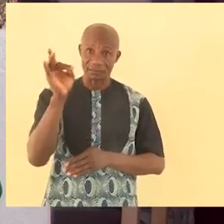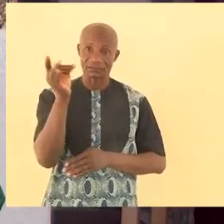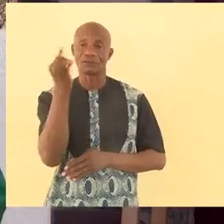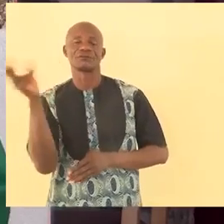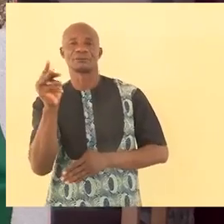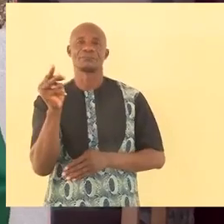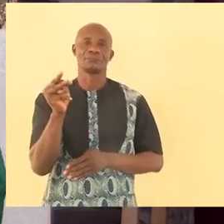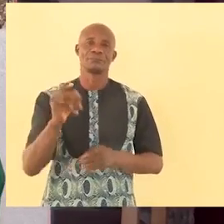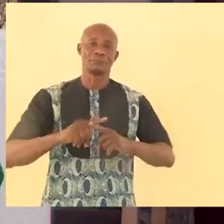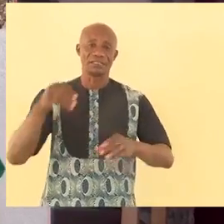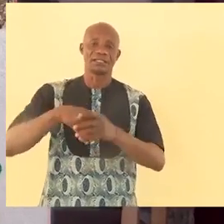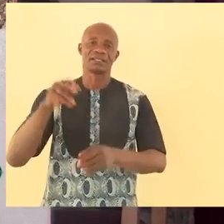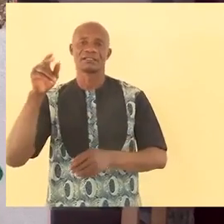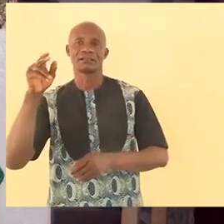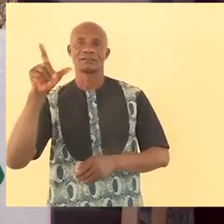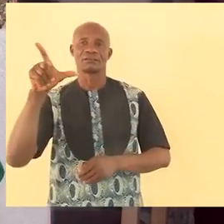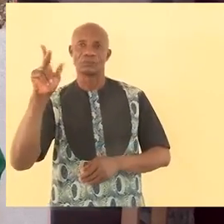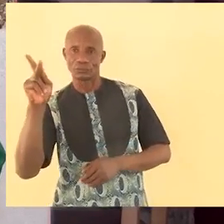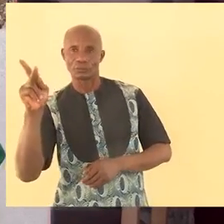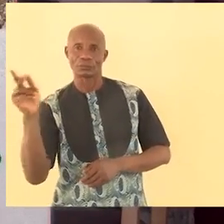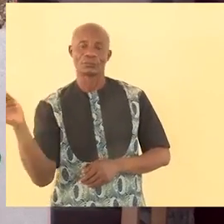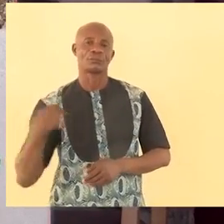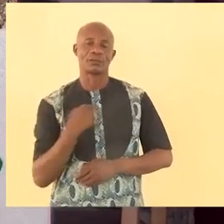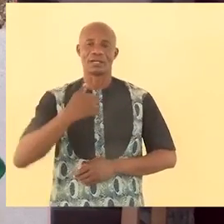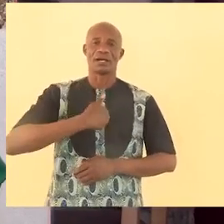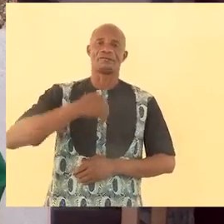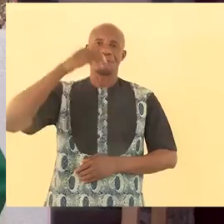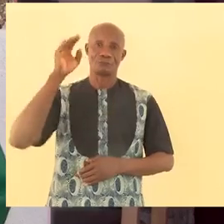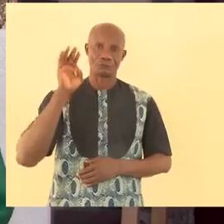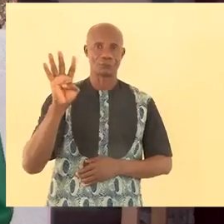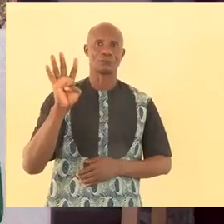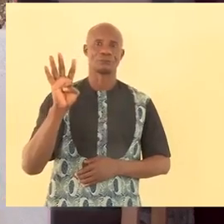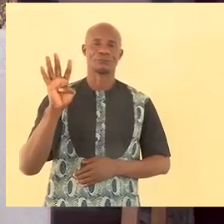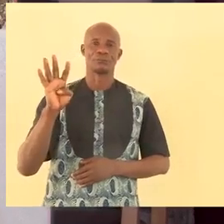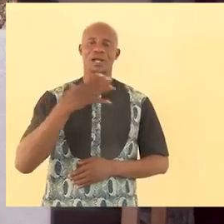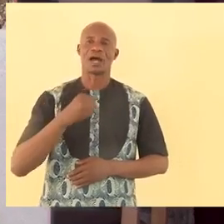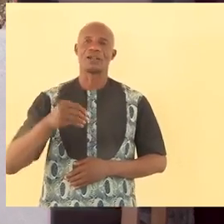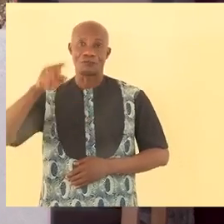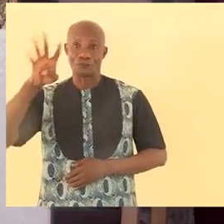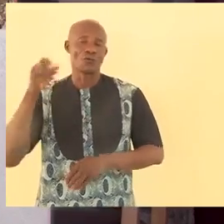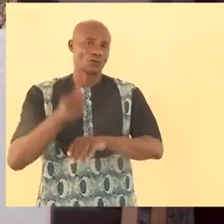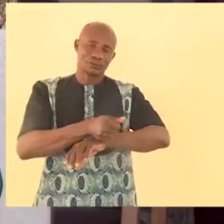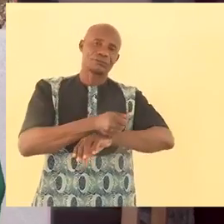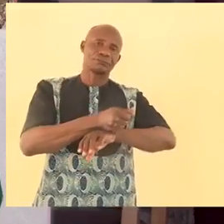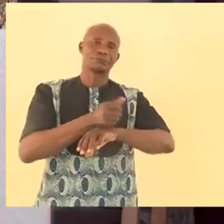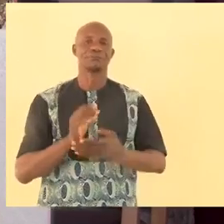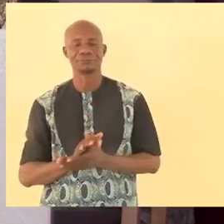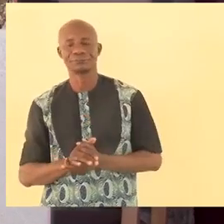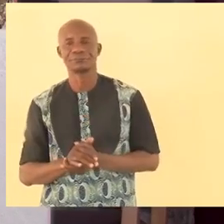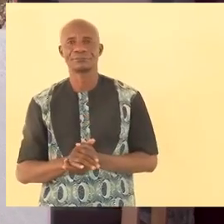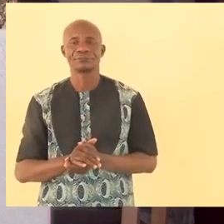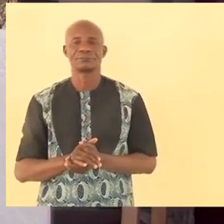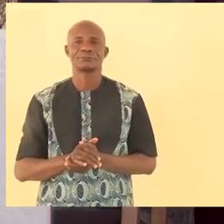them. But then in Luke, you have 4 Beatitudes and 4 curses, or